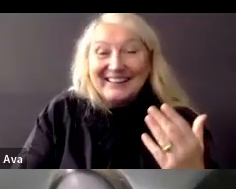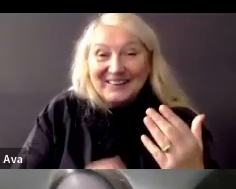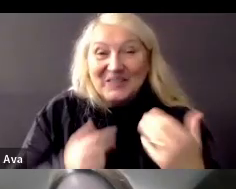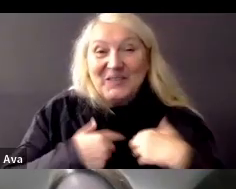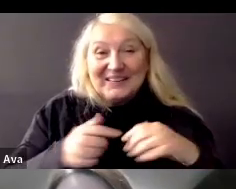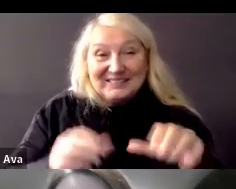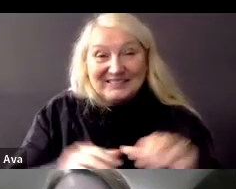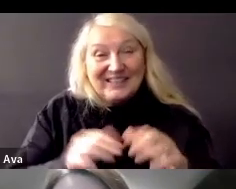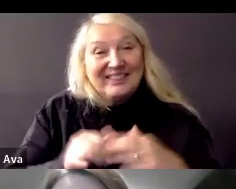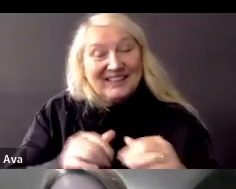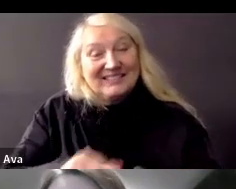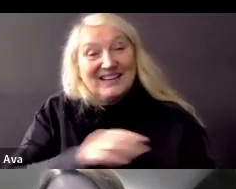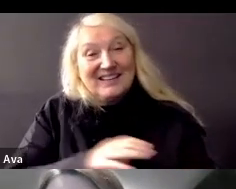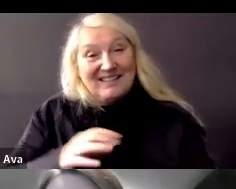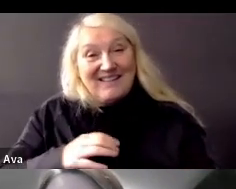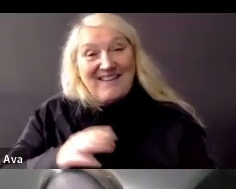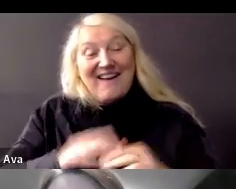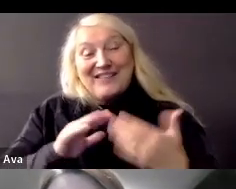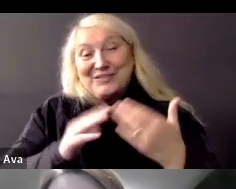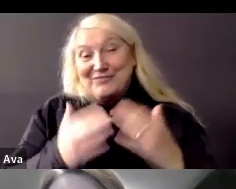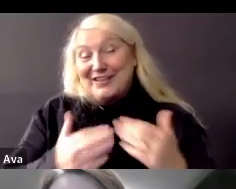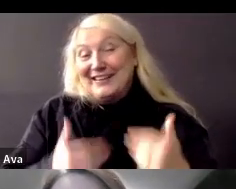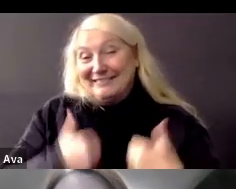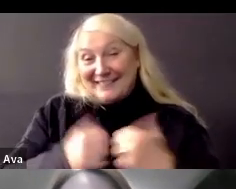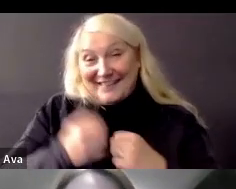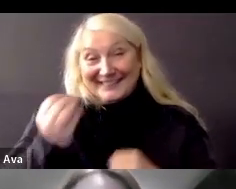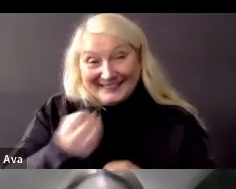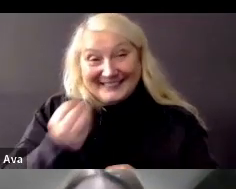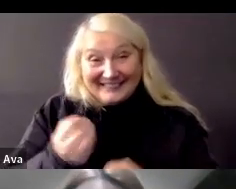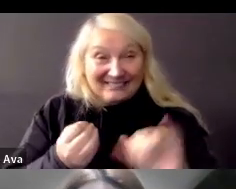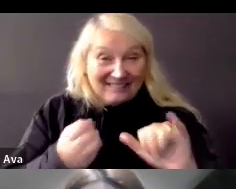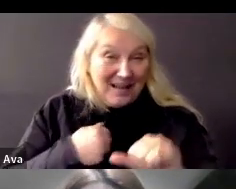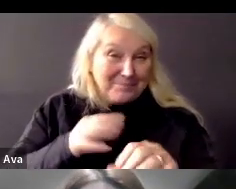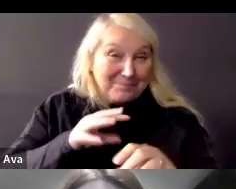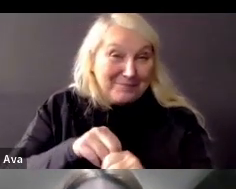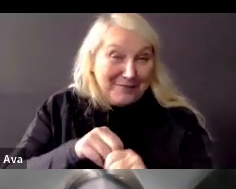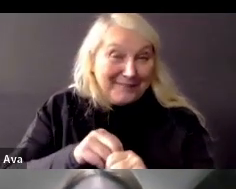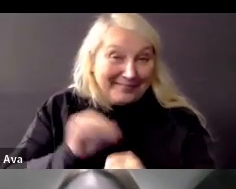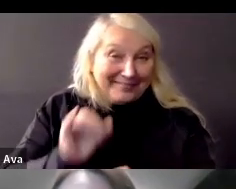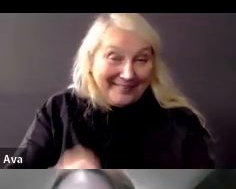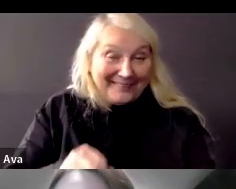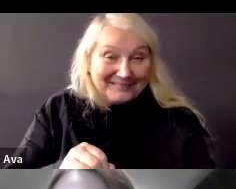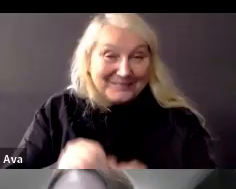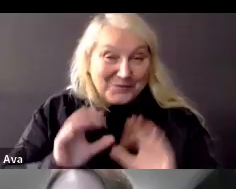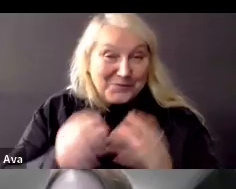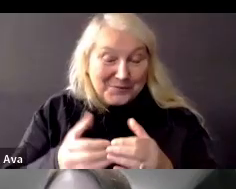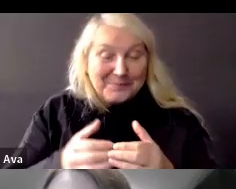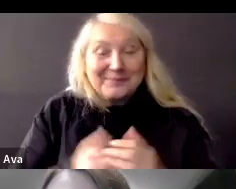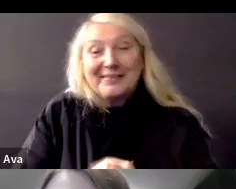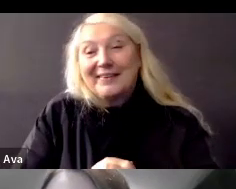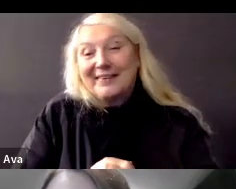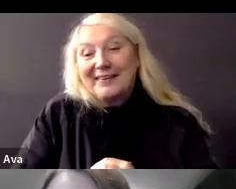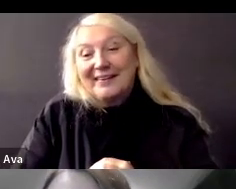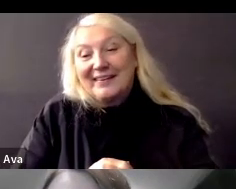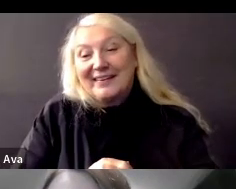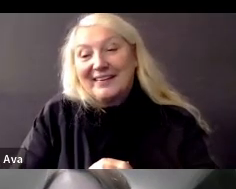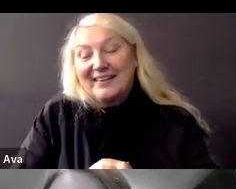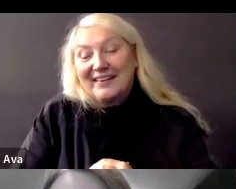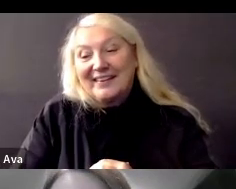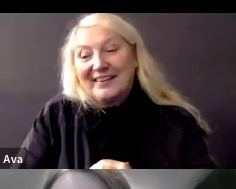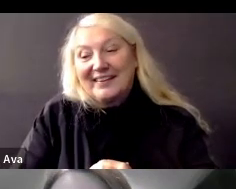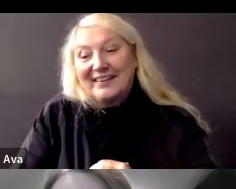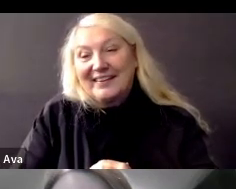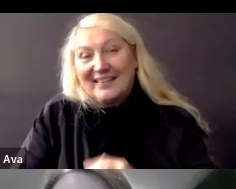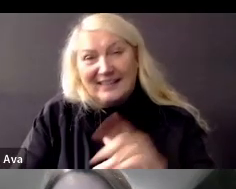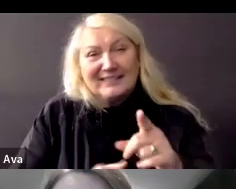Community Living Ontario, which I'm a part of. And sometimes it is hard to talk